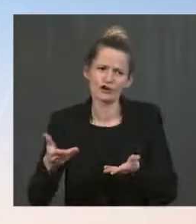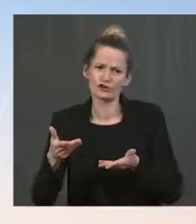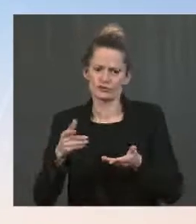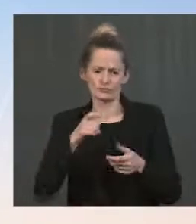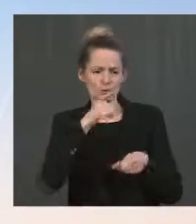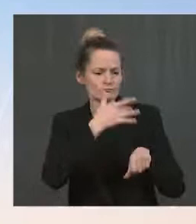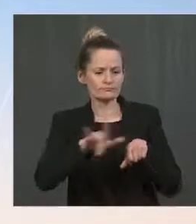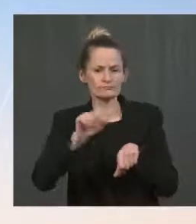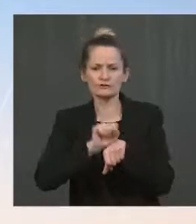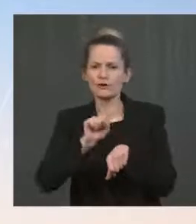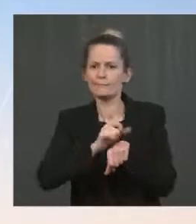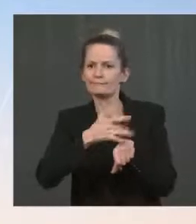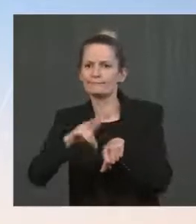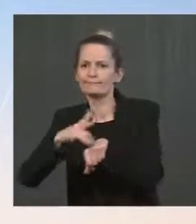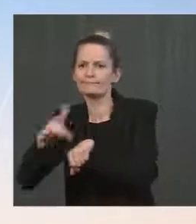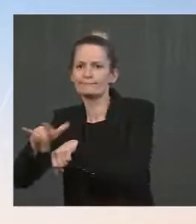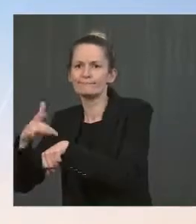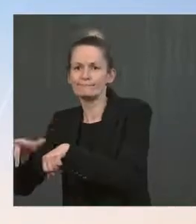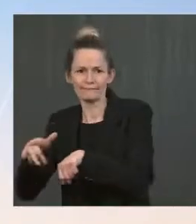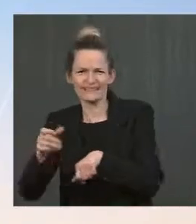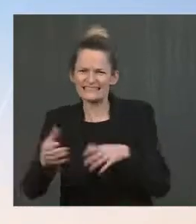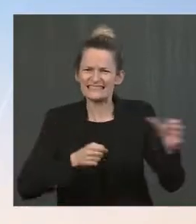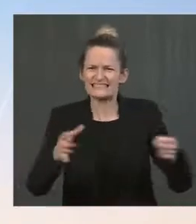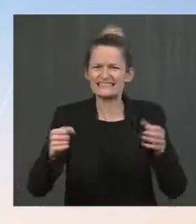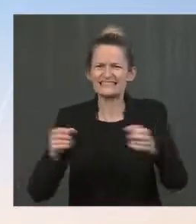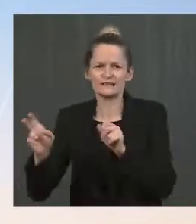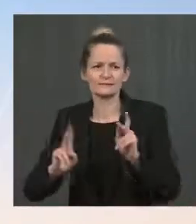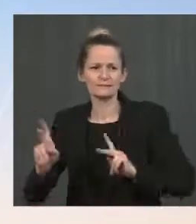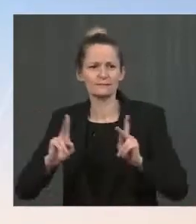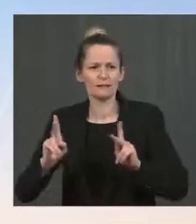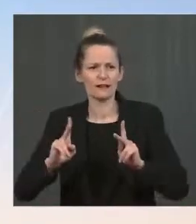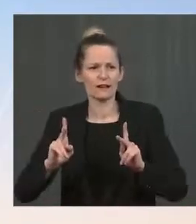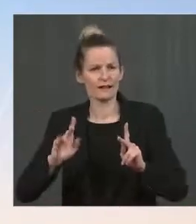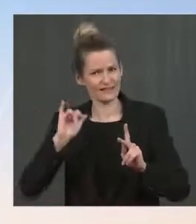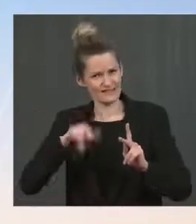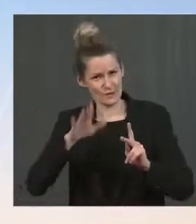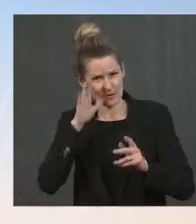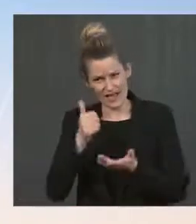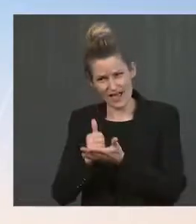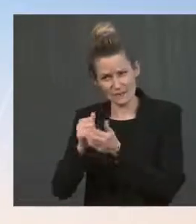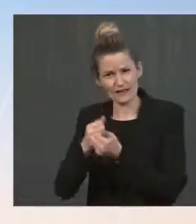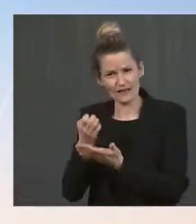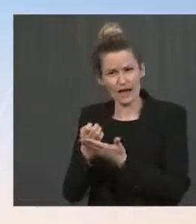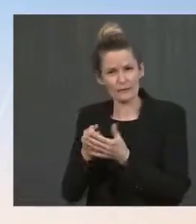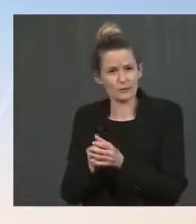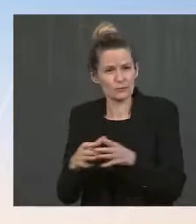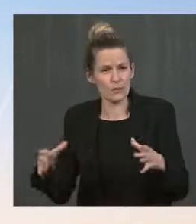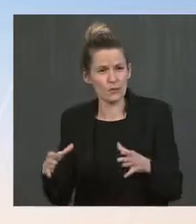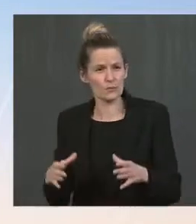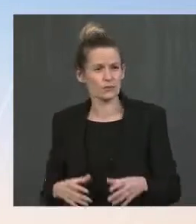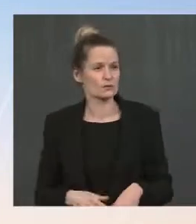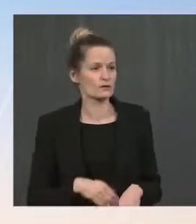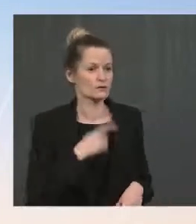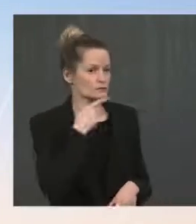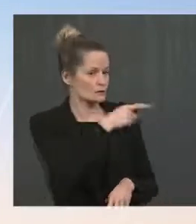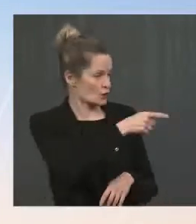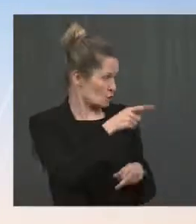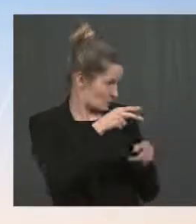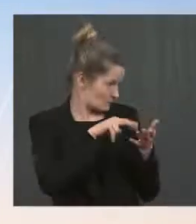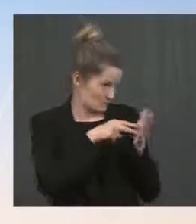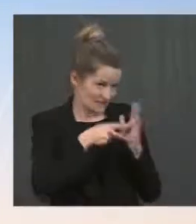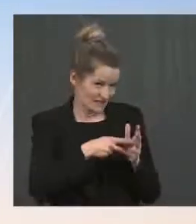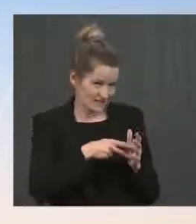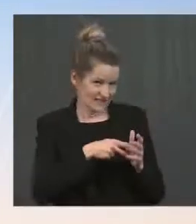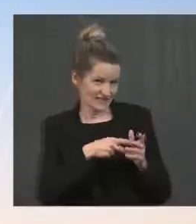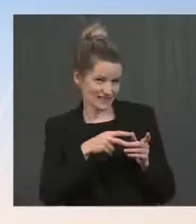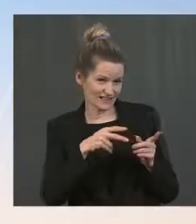curtailing economic growth. So. Well, I think you're talking about the JOLTS data, yes. which pertains to July data. So it is a little bit